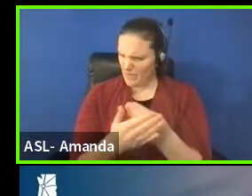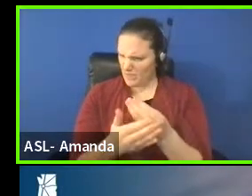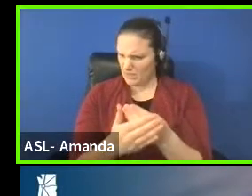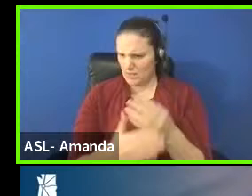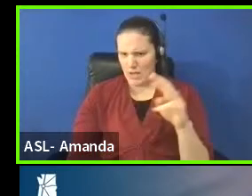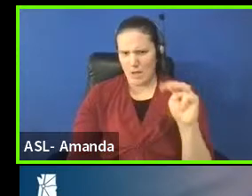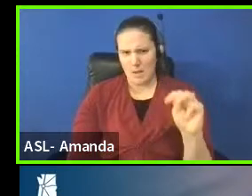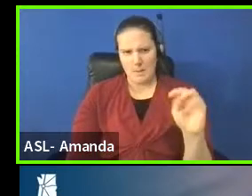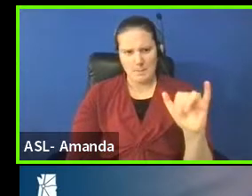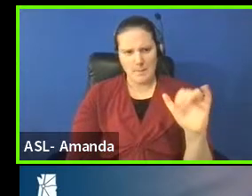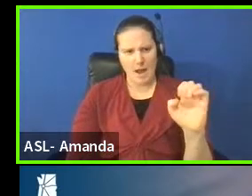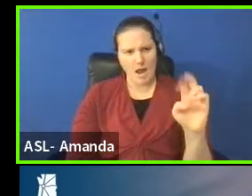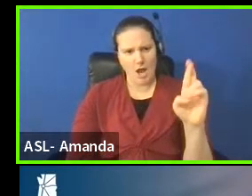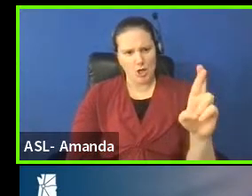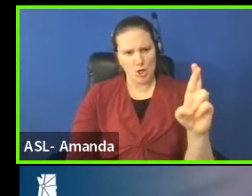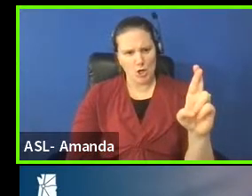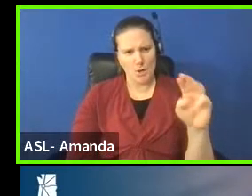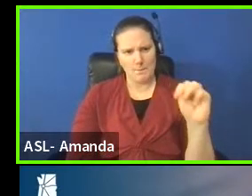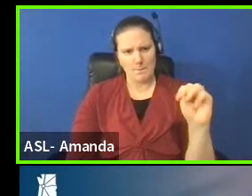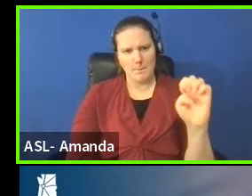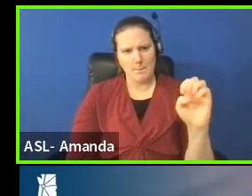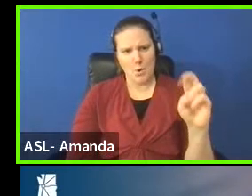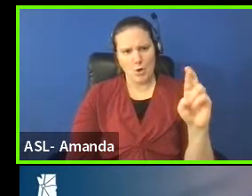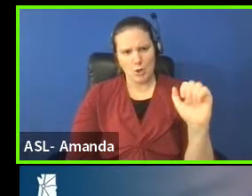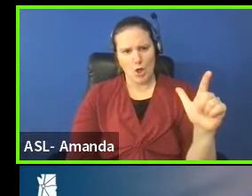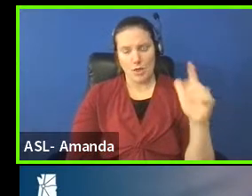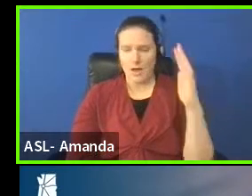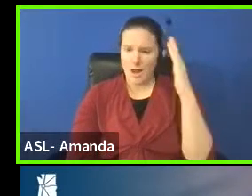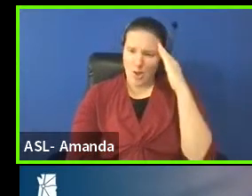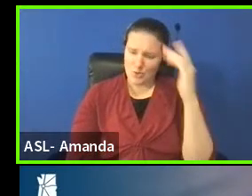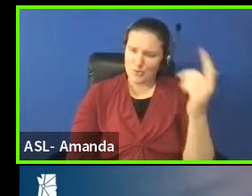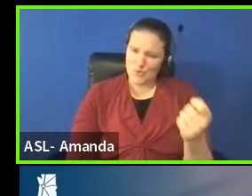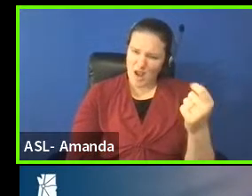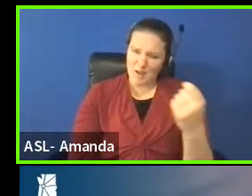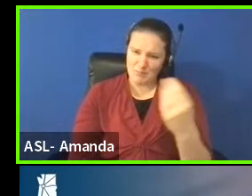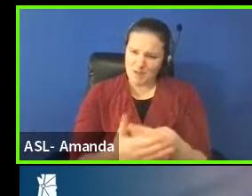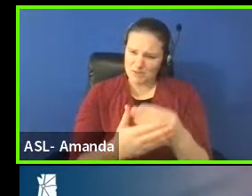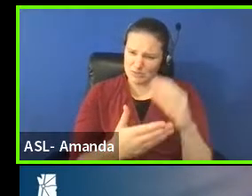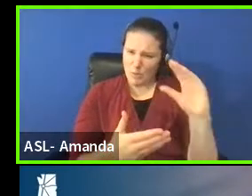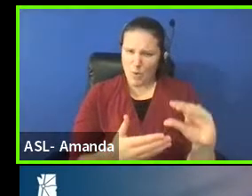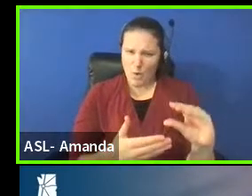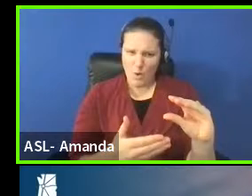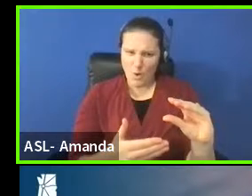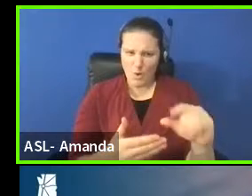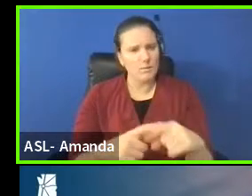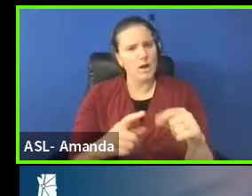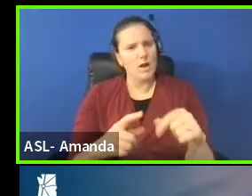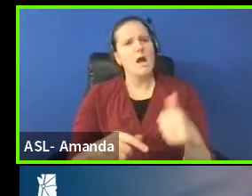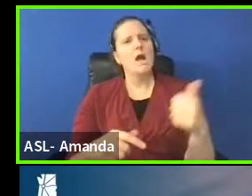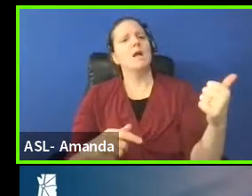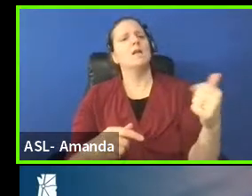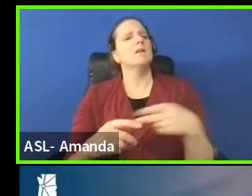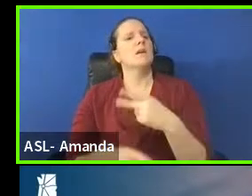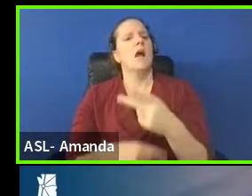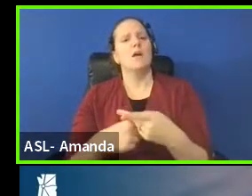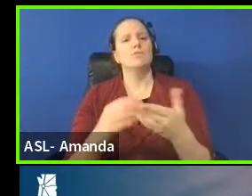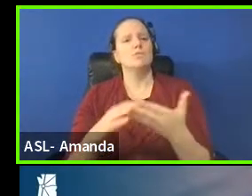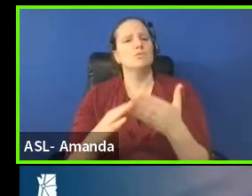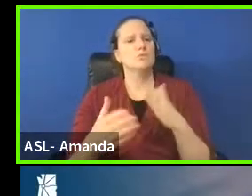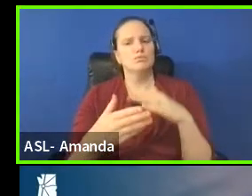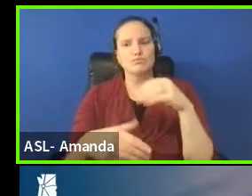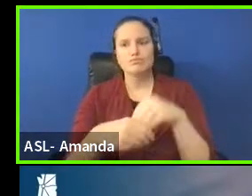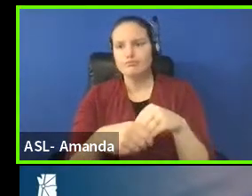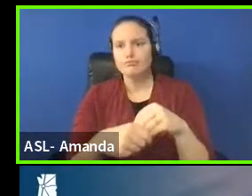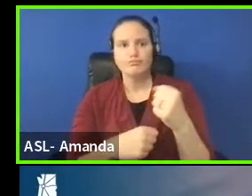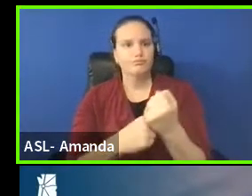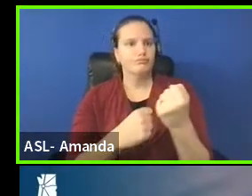Meyer Memorial, and I know that their grant dollars are smaller amounts, but for any type of community engagement and